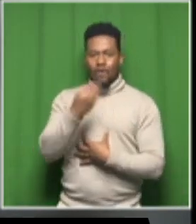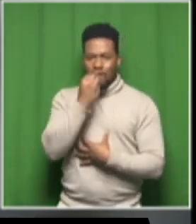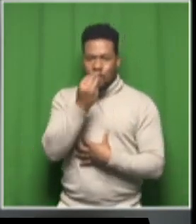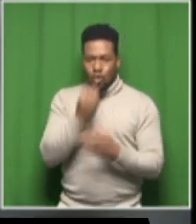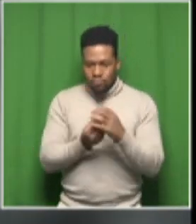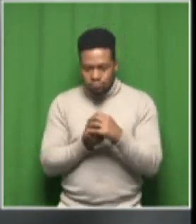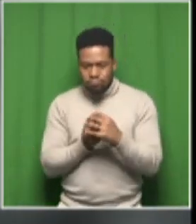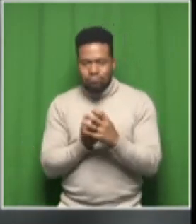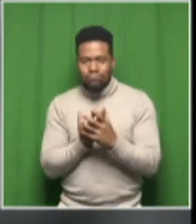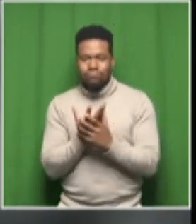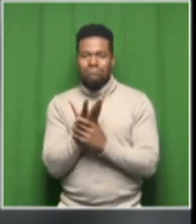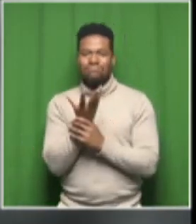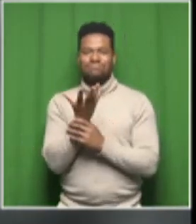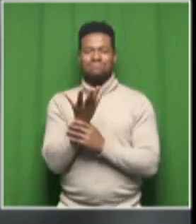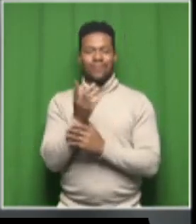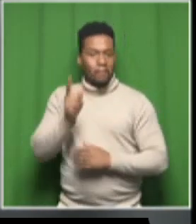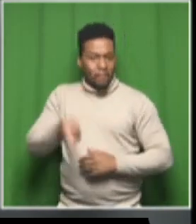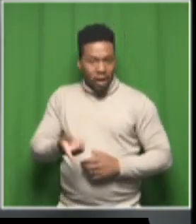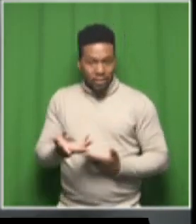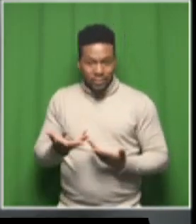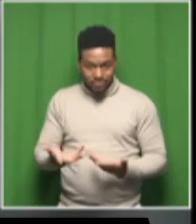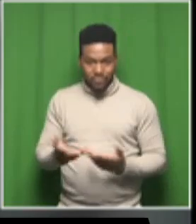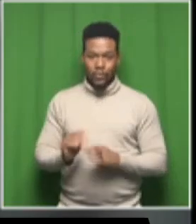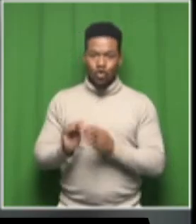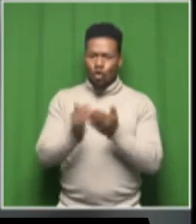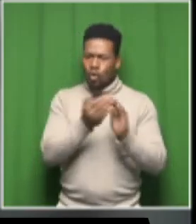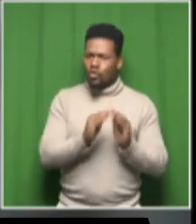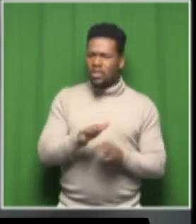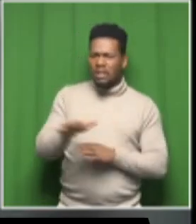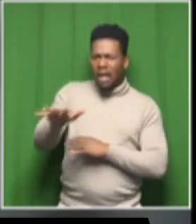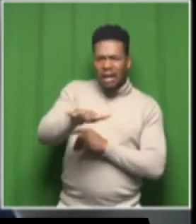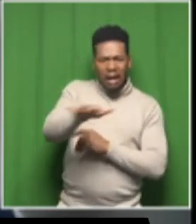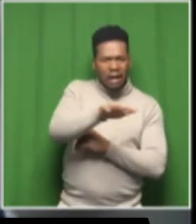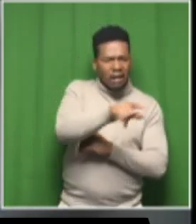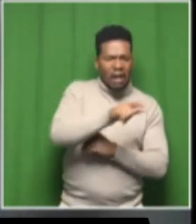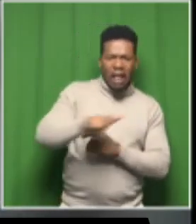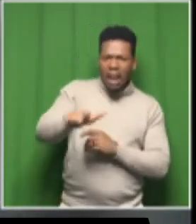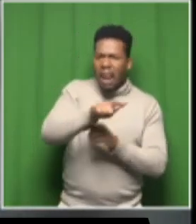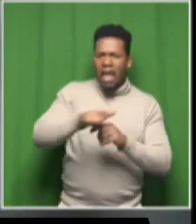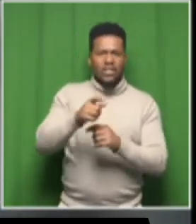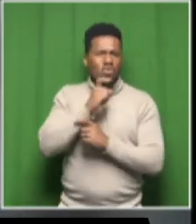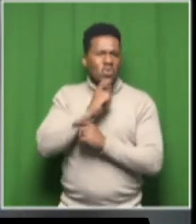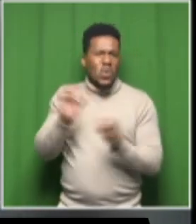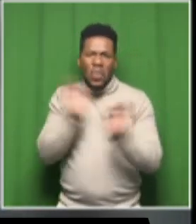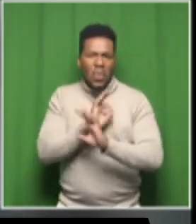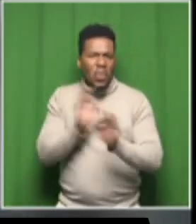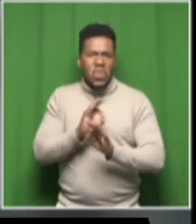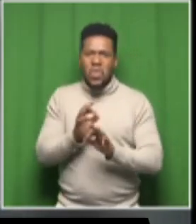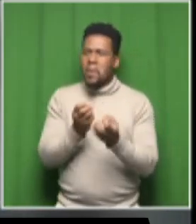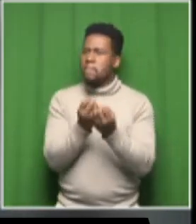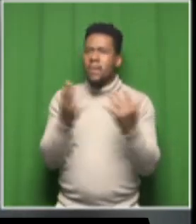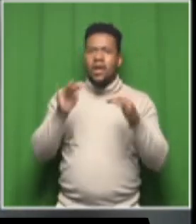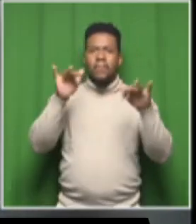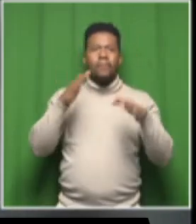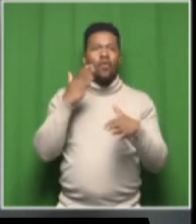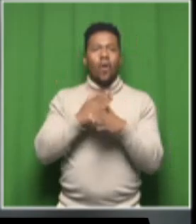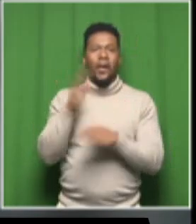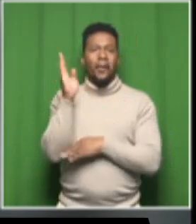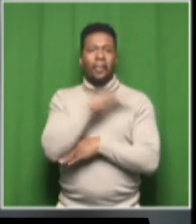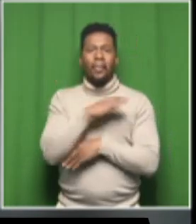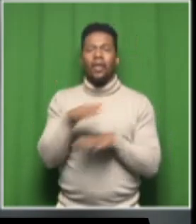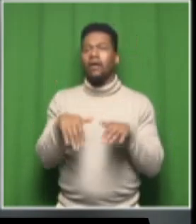within communities, there are huge amounts of open, unused lands. And there are huge amounts of unemployed people. Our unemployment has just ticked